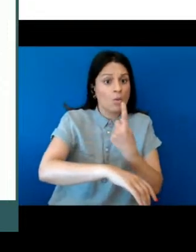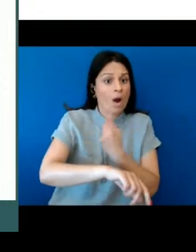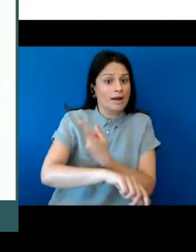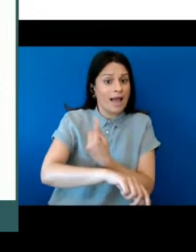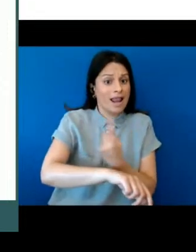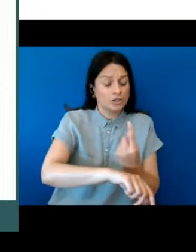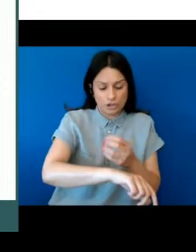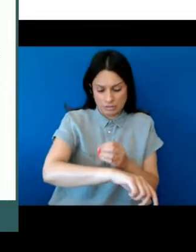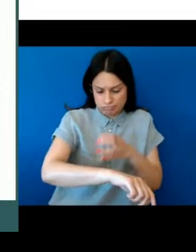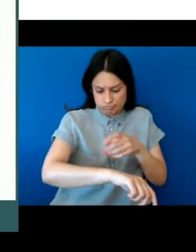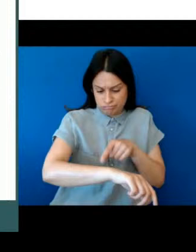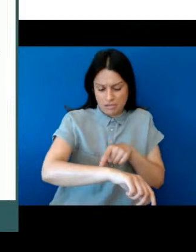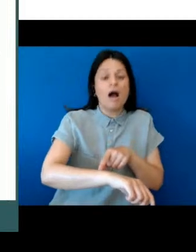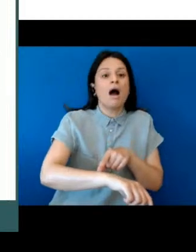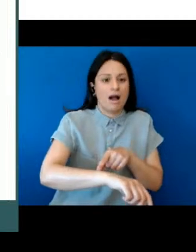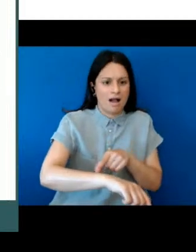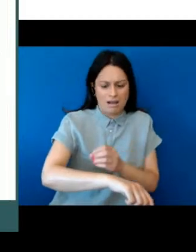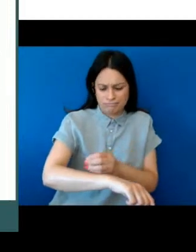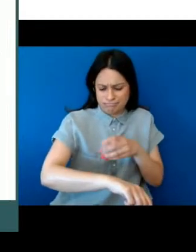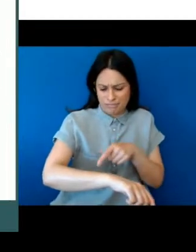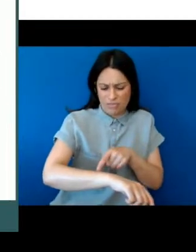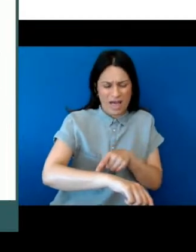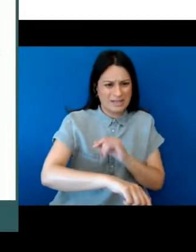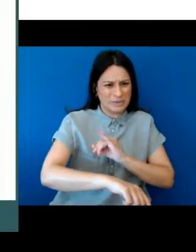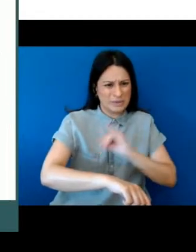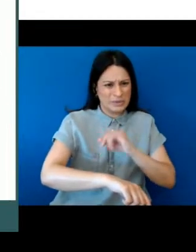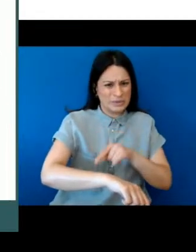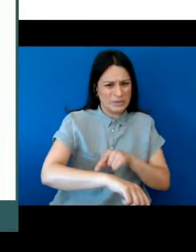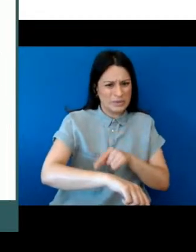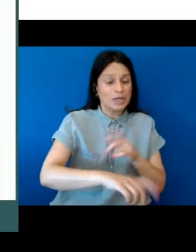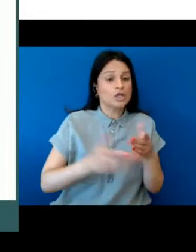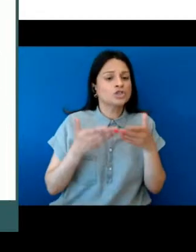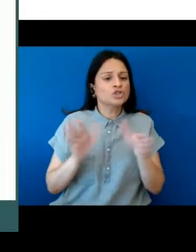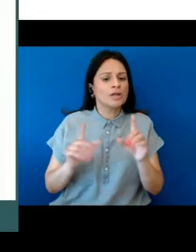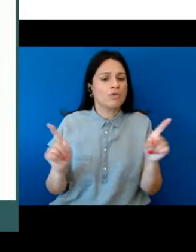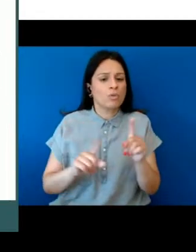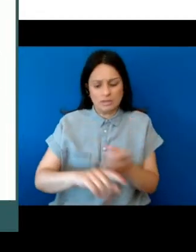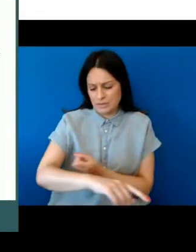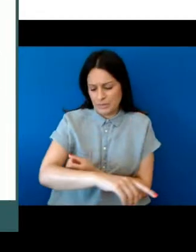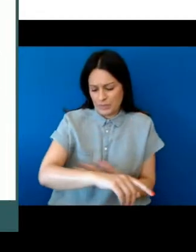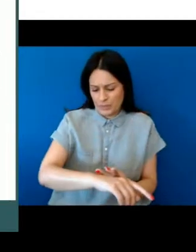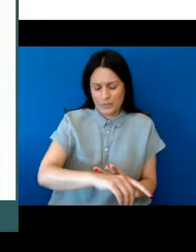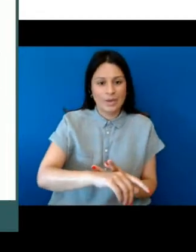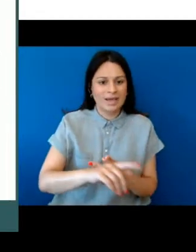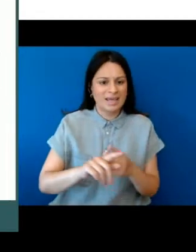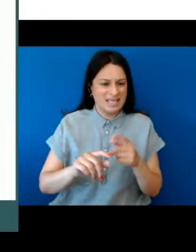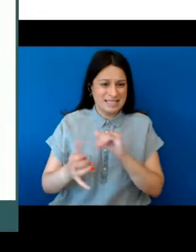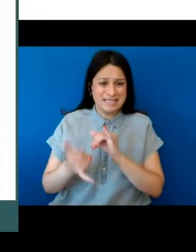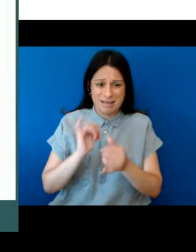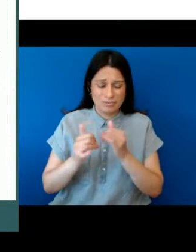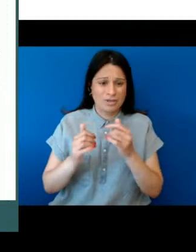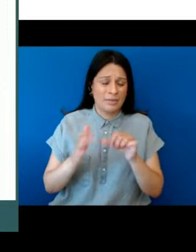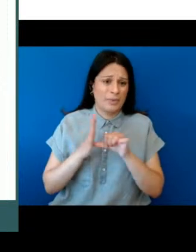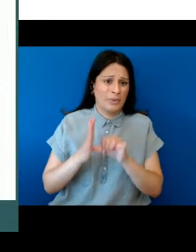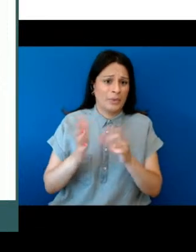as being much larger than the rest. But in general, it gets a lot more difficult to interpret if the negative control is